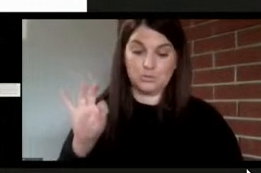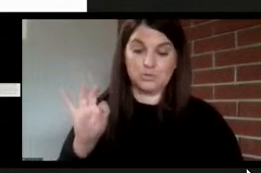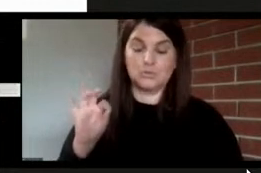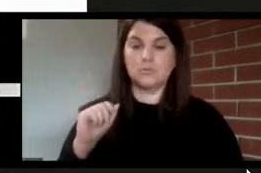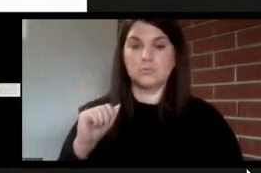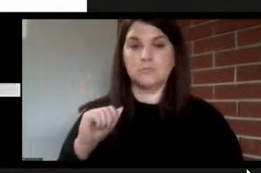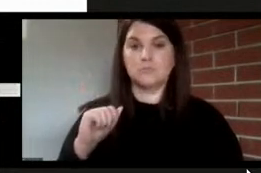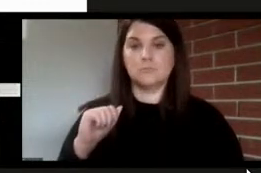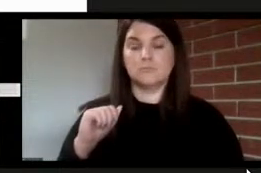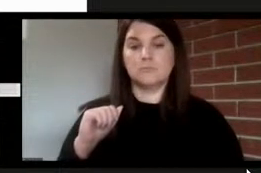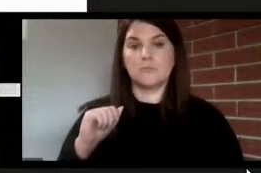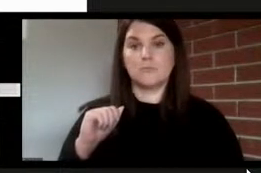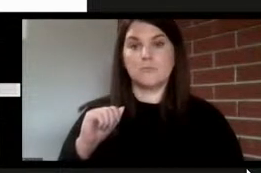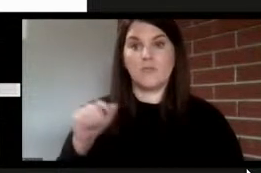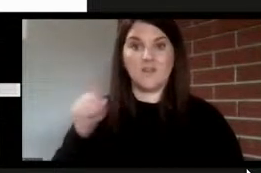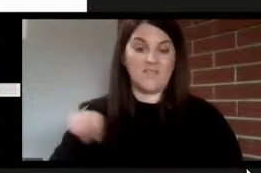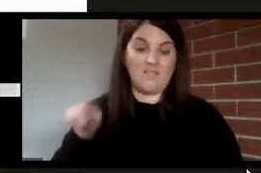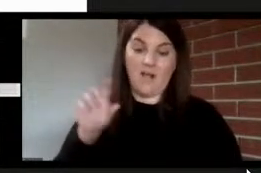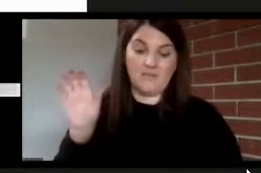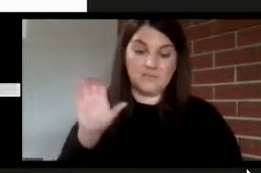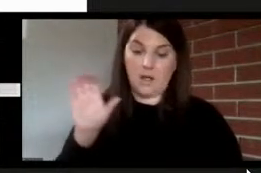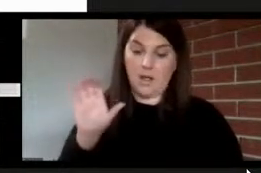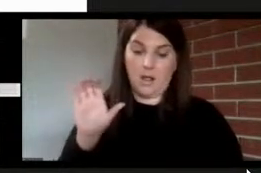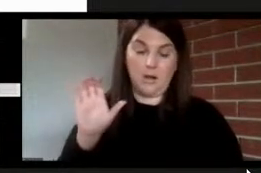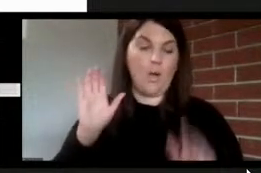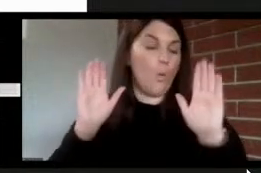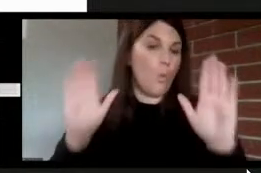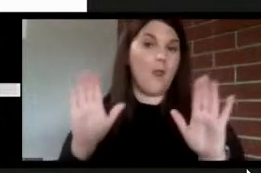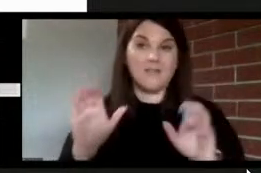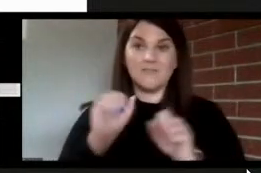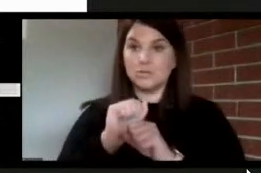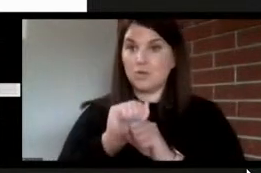have done amazing job, as you will see.